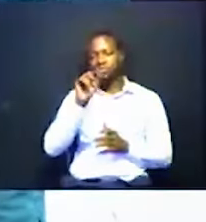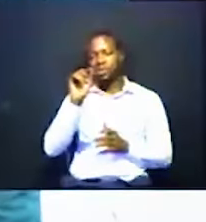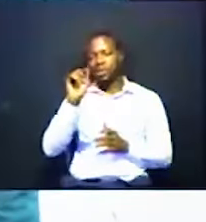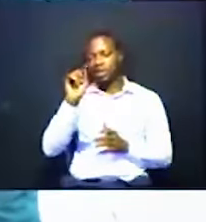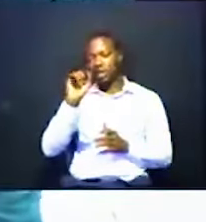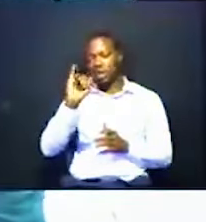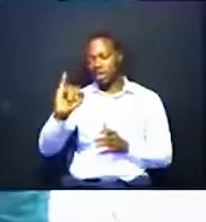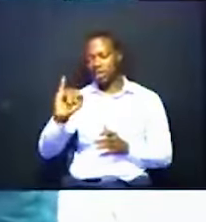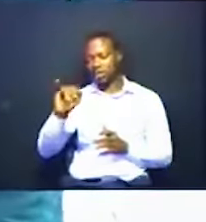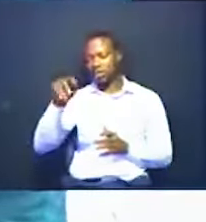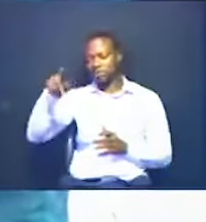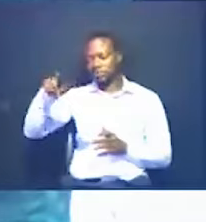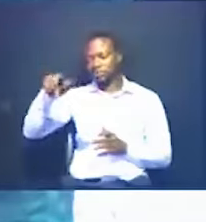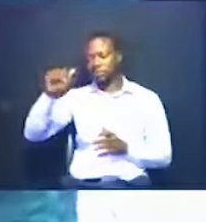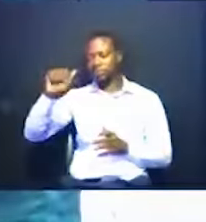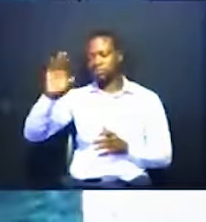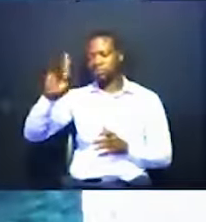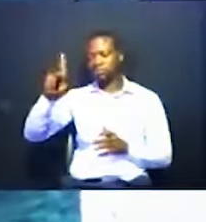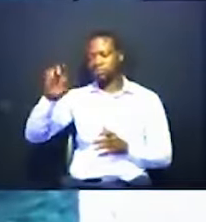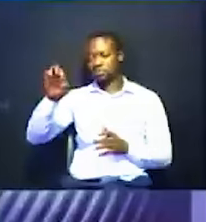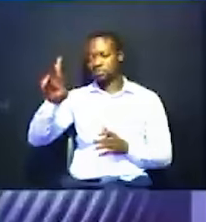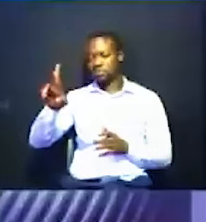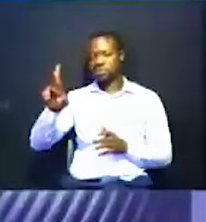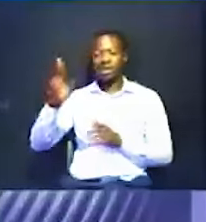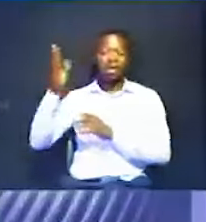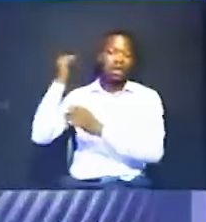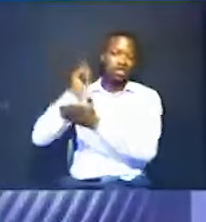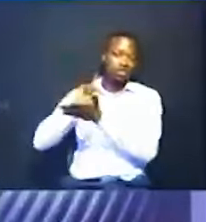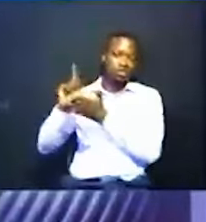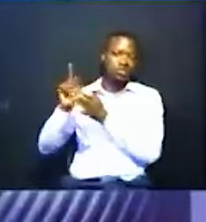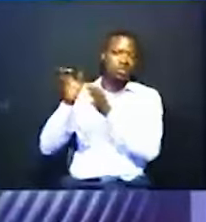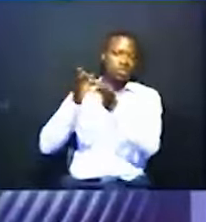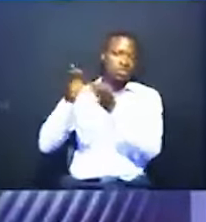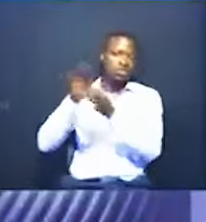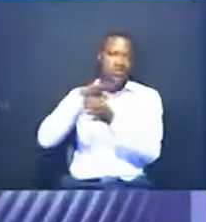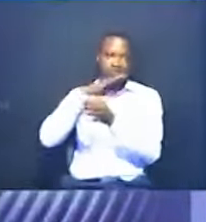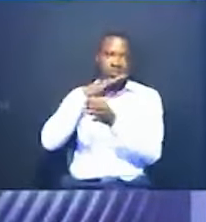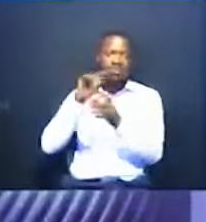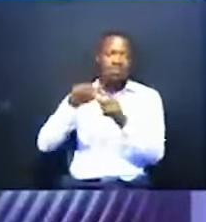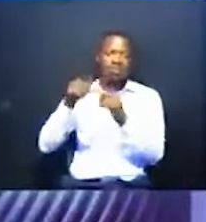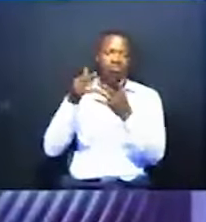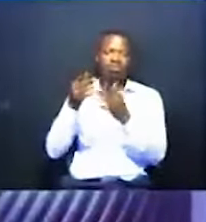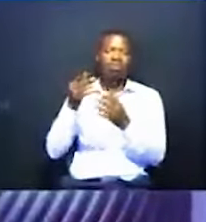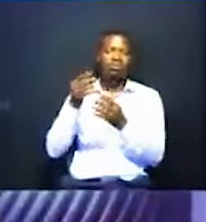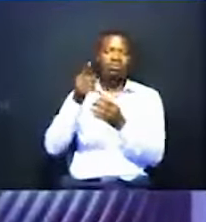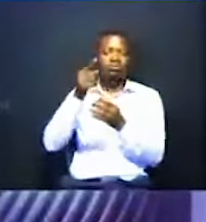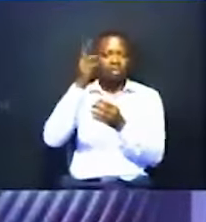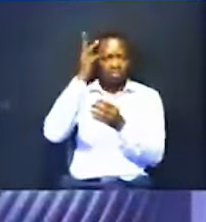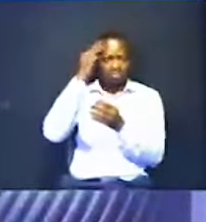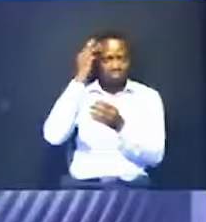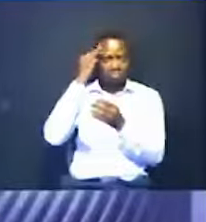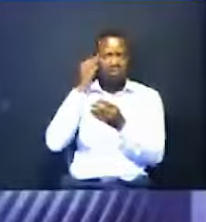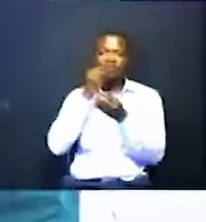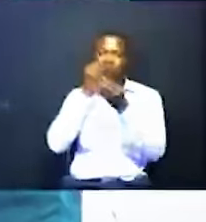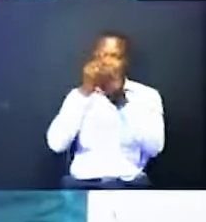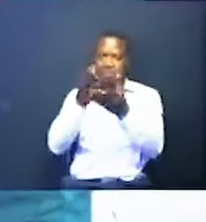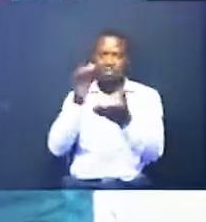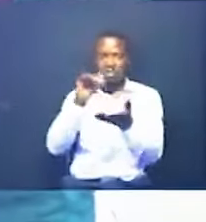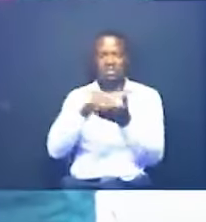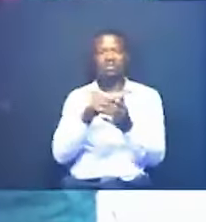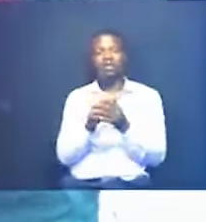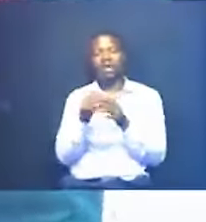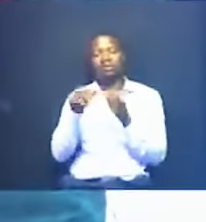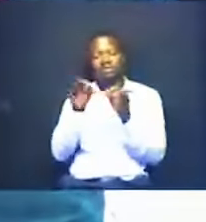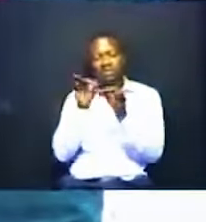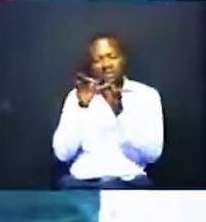I touched it, but I want to just remind you again. me kai wo kakra wo jai park said e osikire